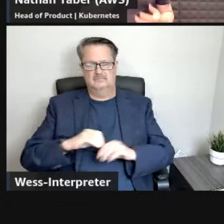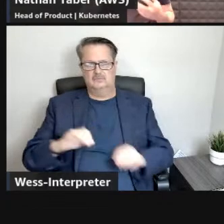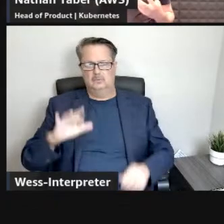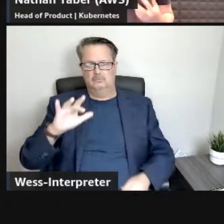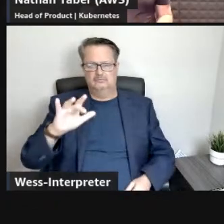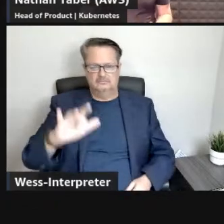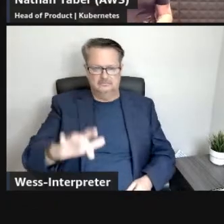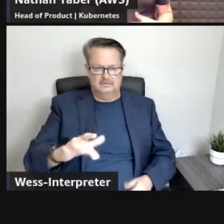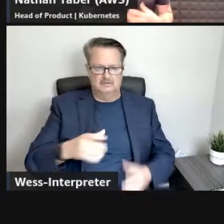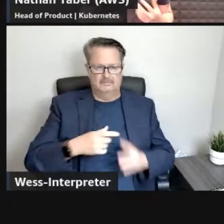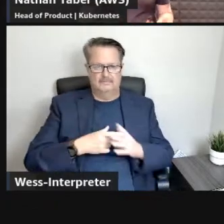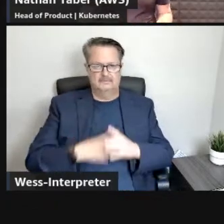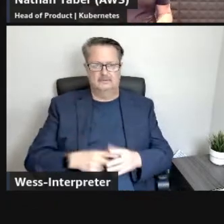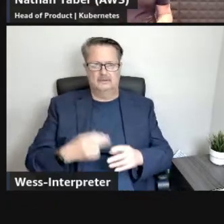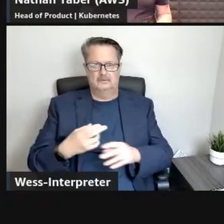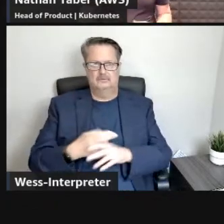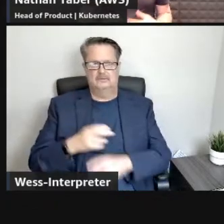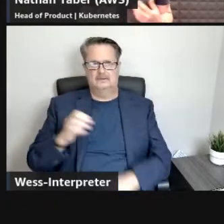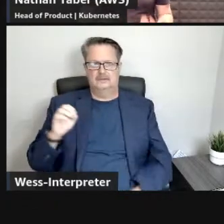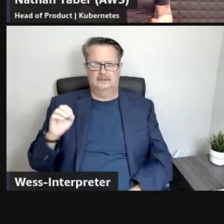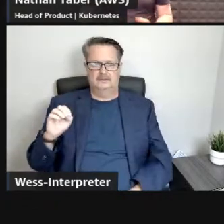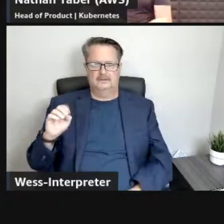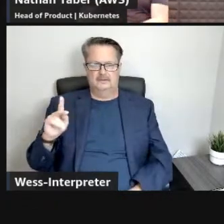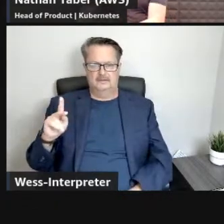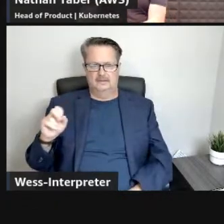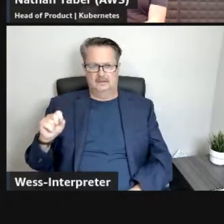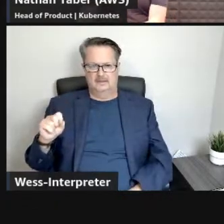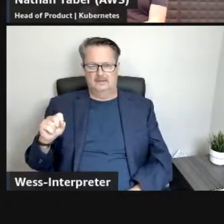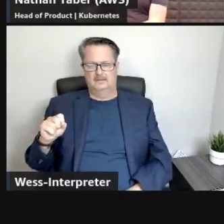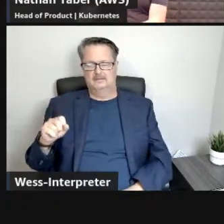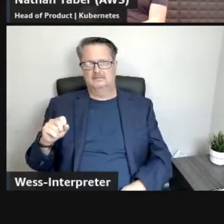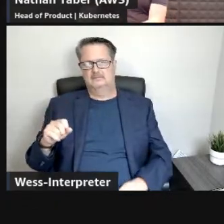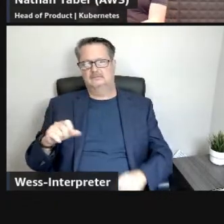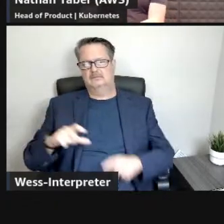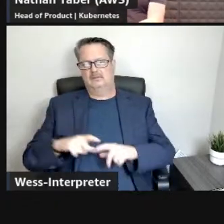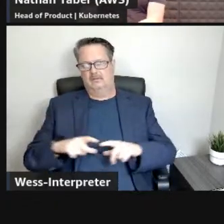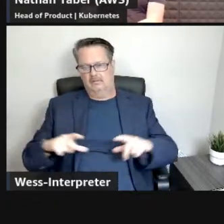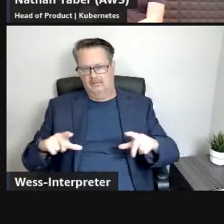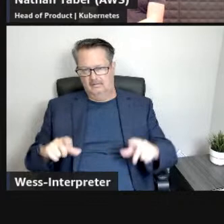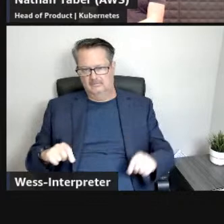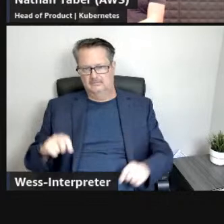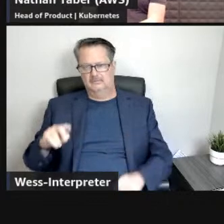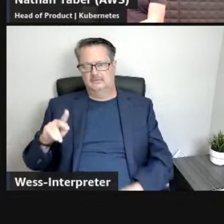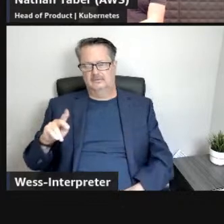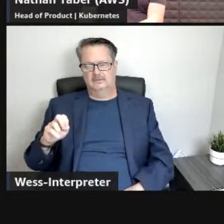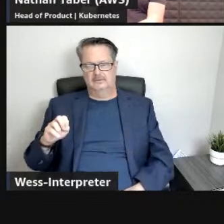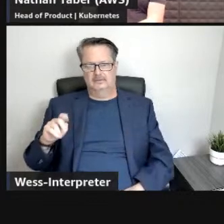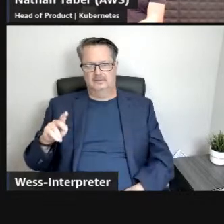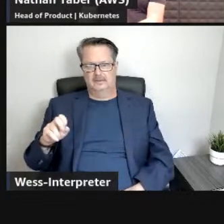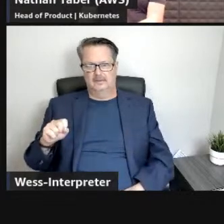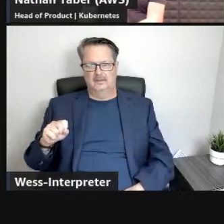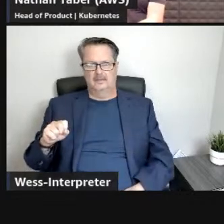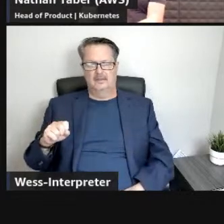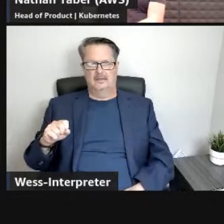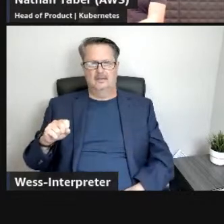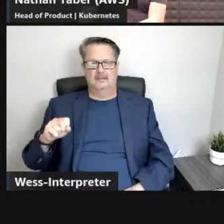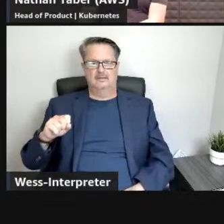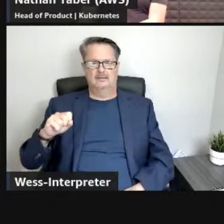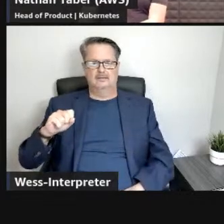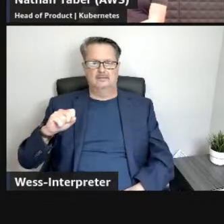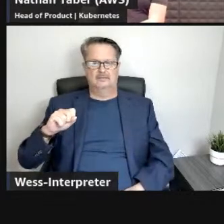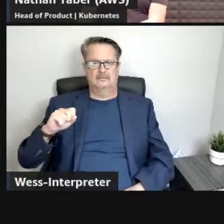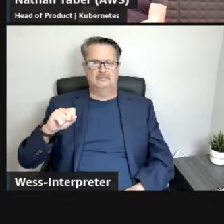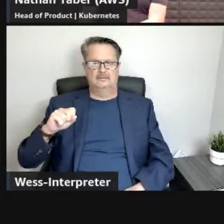using the EKS console, EKS APIs, and EKS CTL. So that's what's coming for Carpenter, is we're making it even easier for